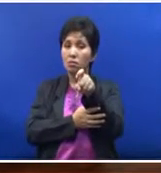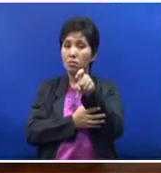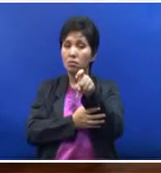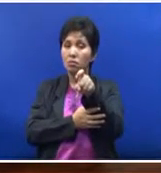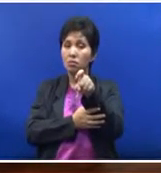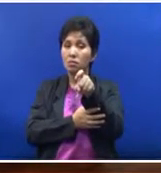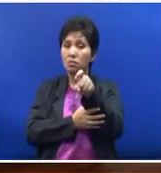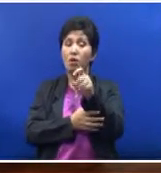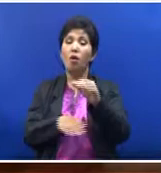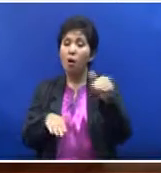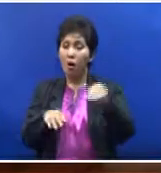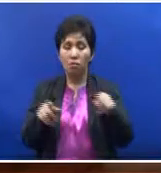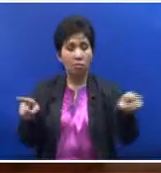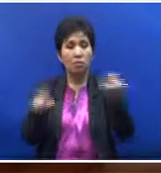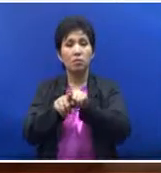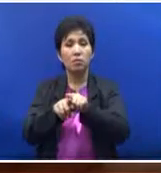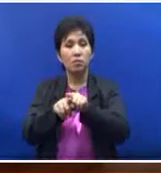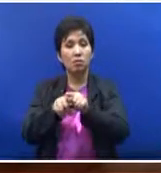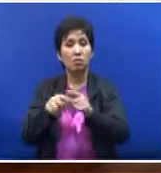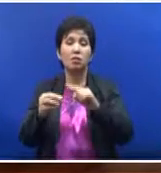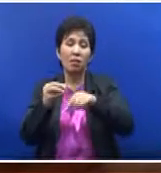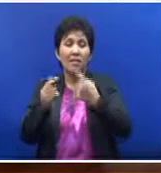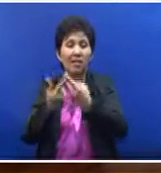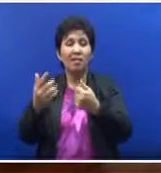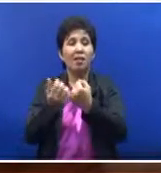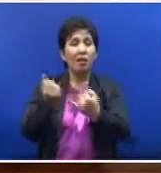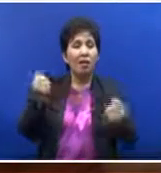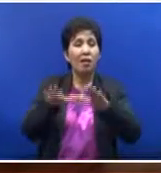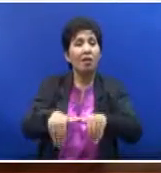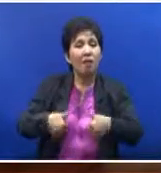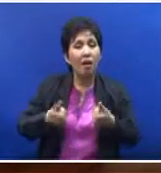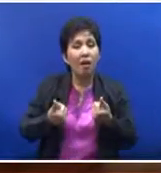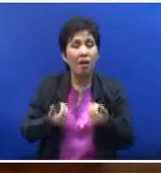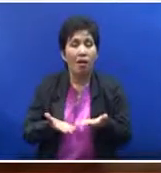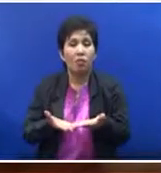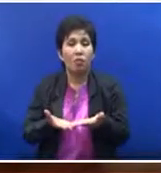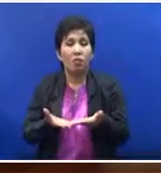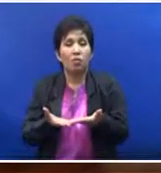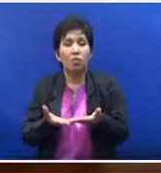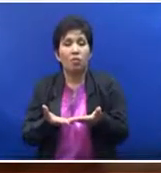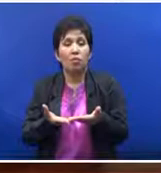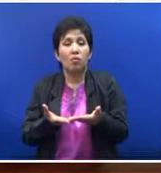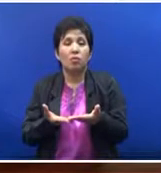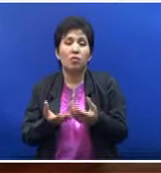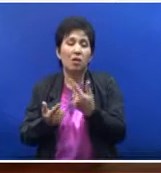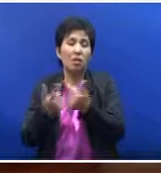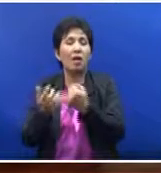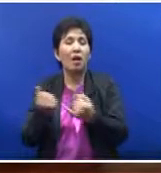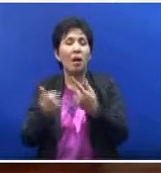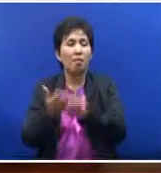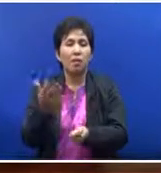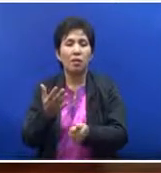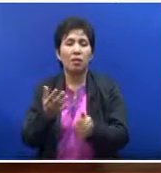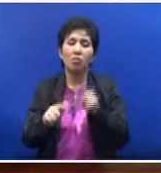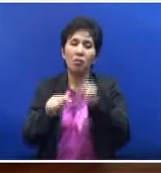Okay, even on the biological issues such as how to go to toilet, all those things. Okay, so